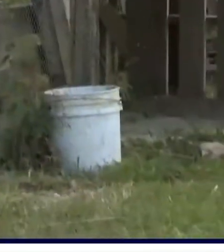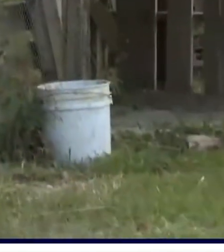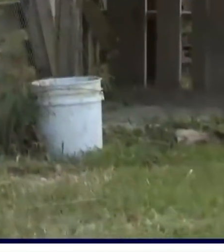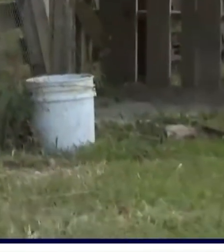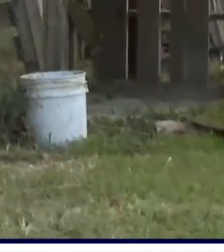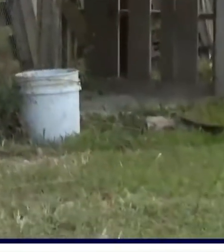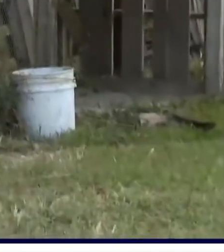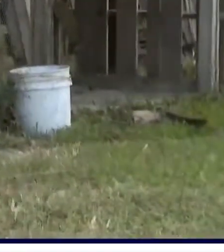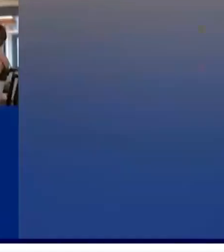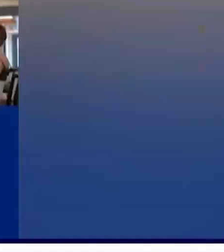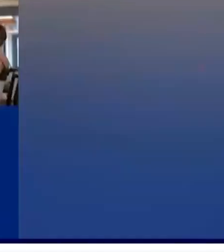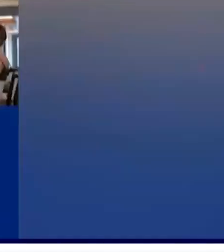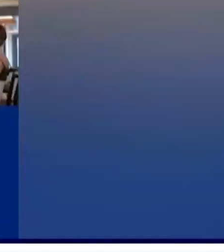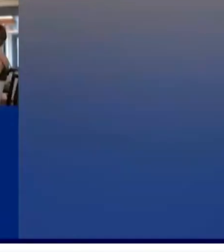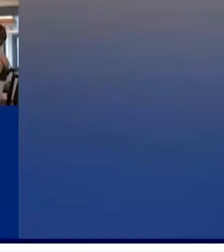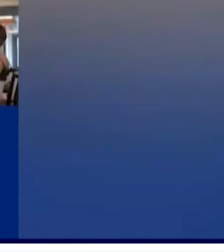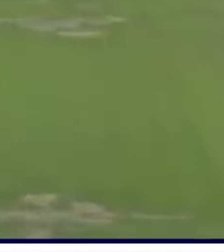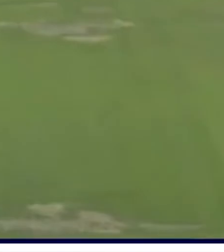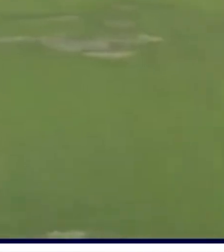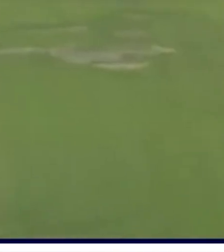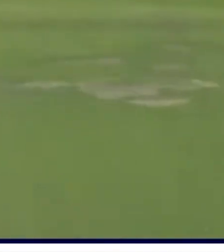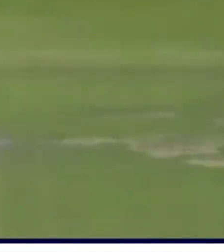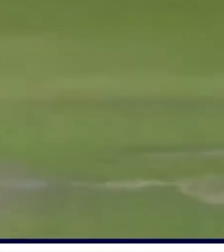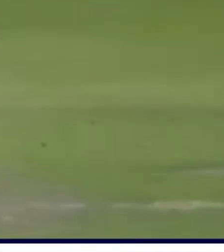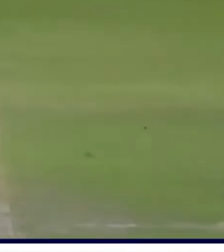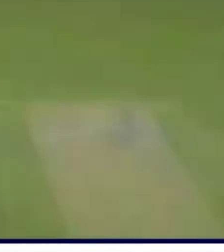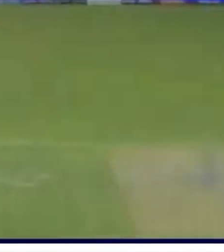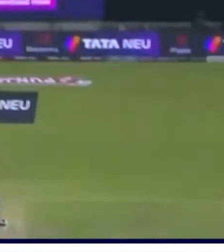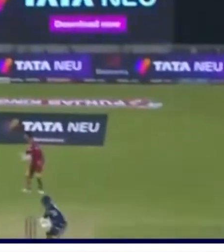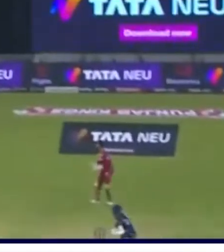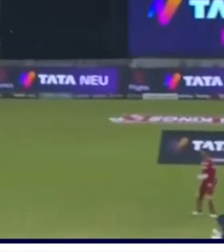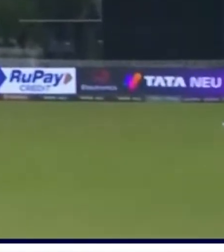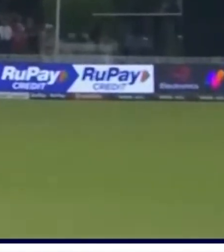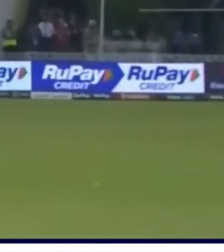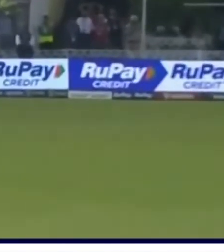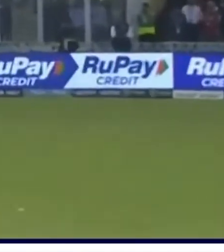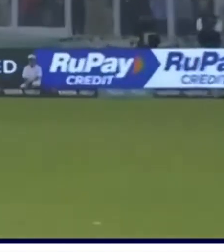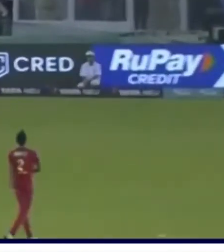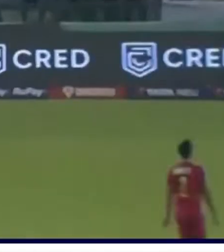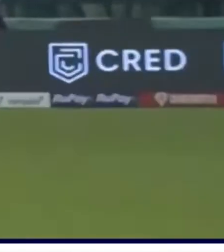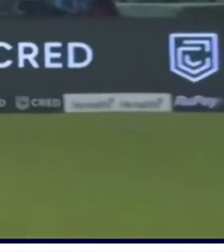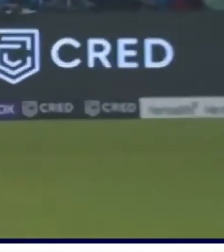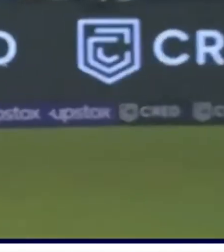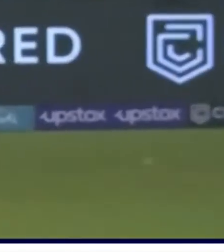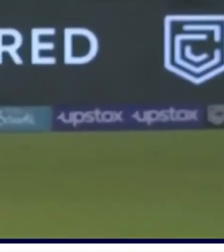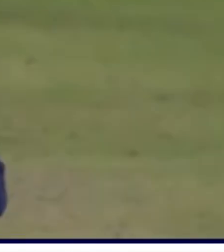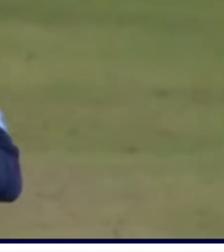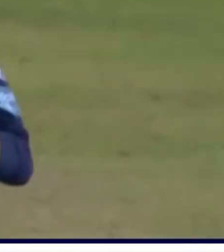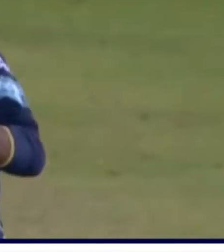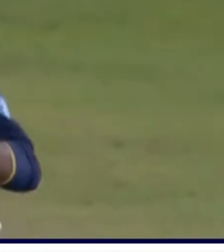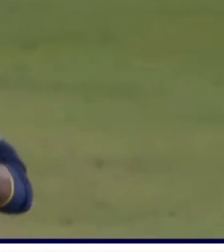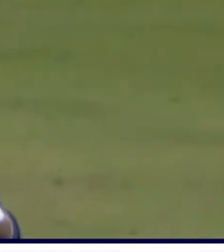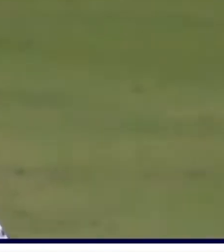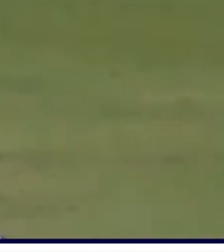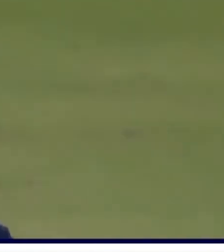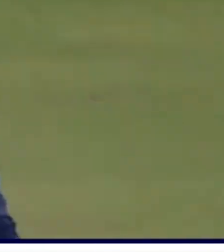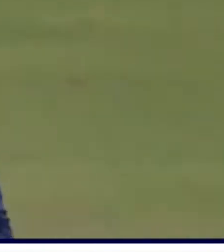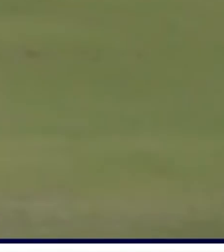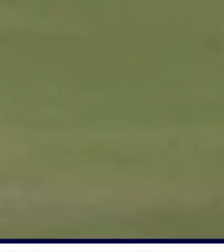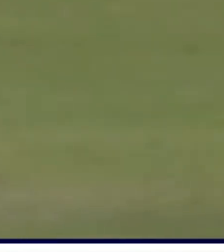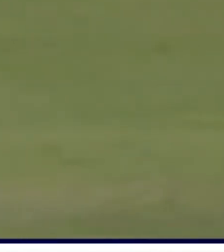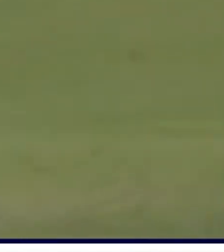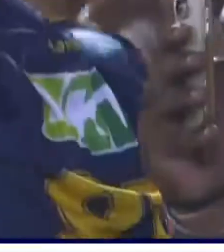problem. And in sports, Alzarri Joseph and the Gujarat Titans draw level on points with the leaders of the